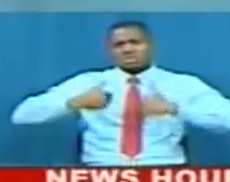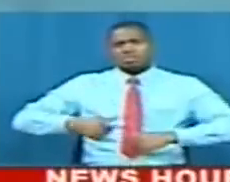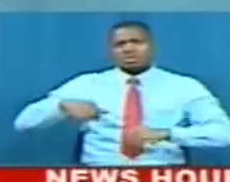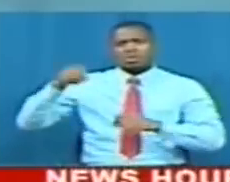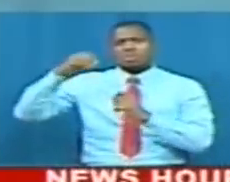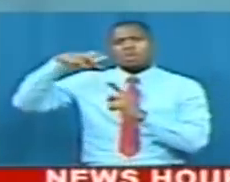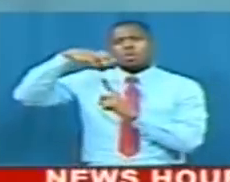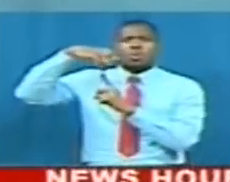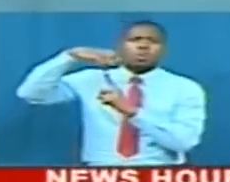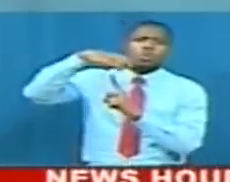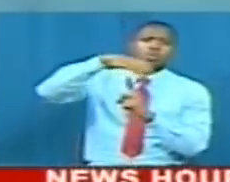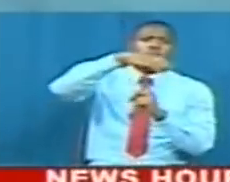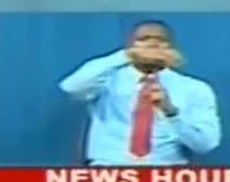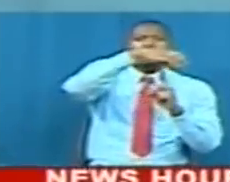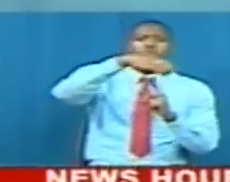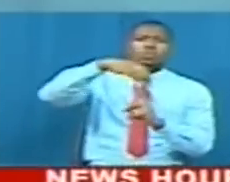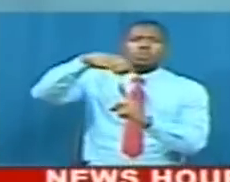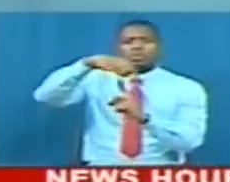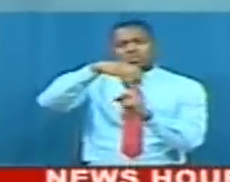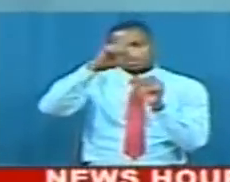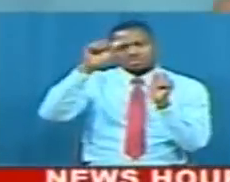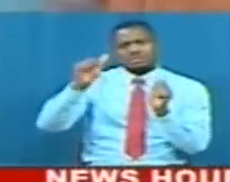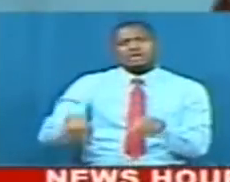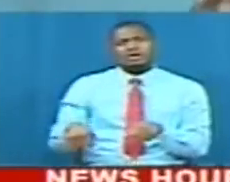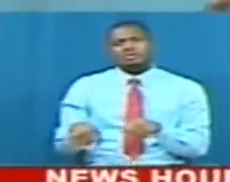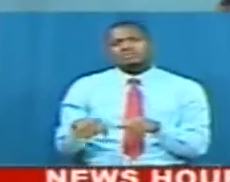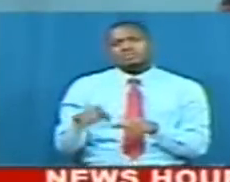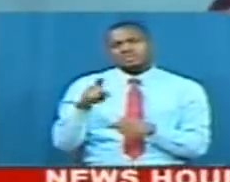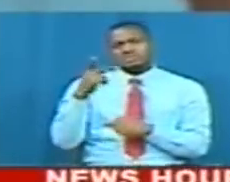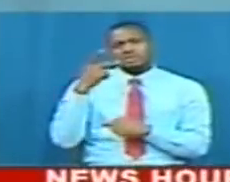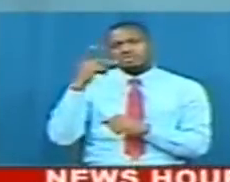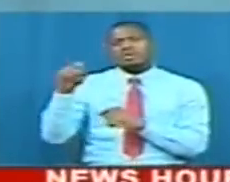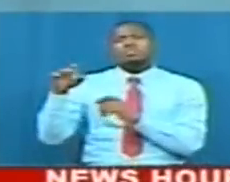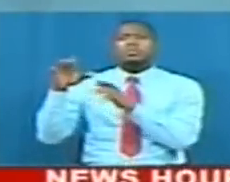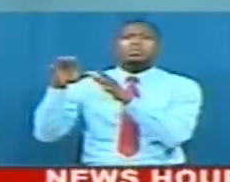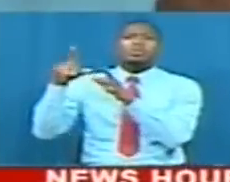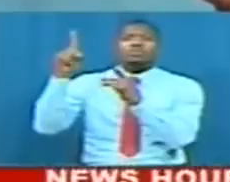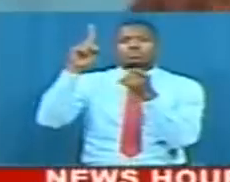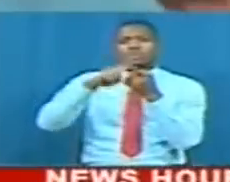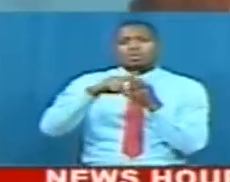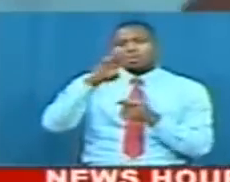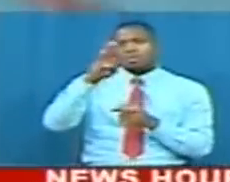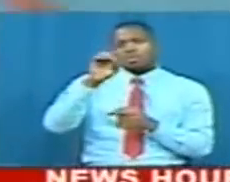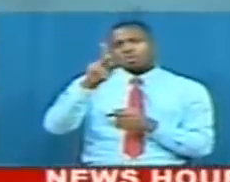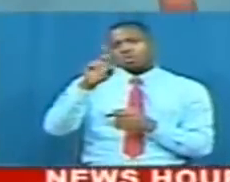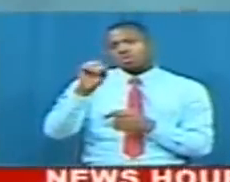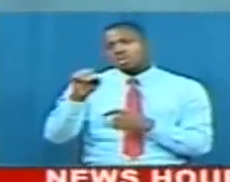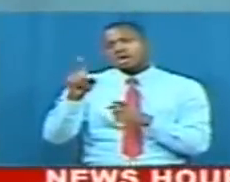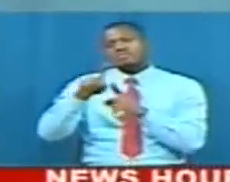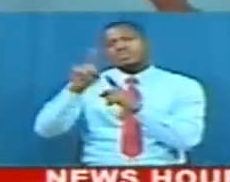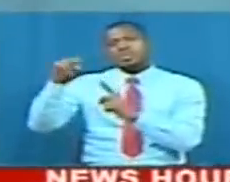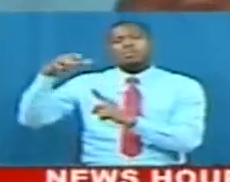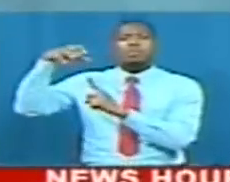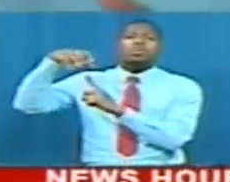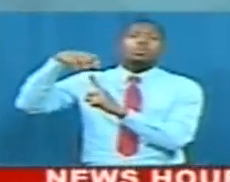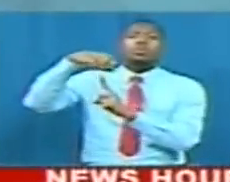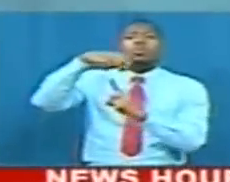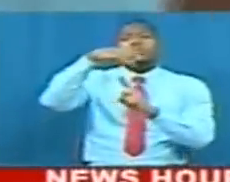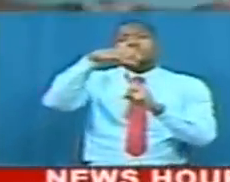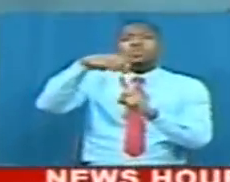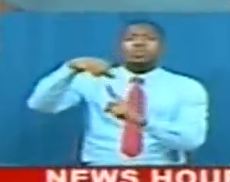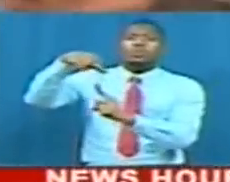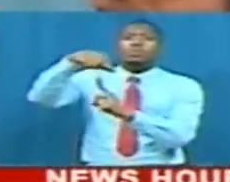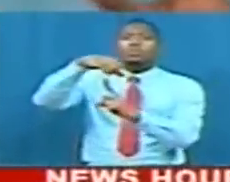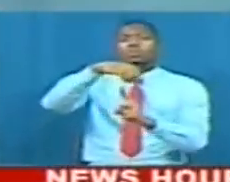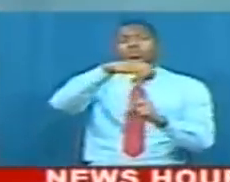point, oh, wonderful, to be terrible, fantastic. You can fly from there to Boku. You can fly from there to Pisgah. You can